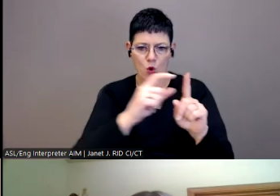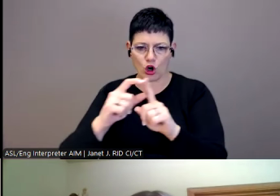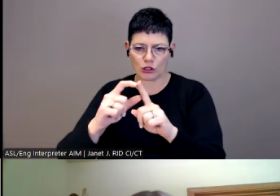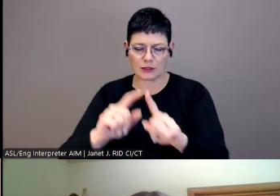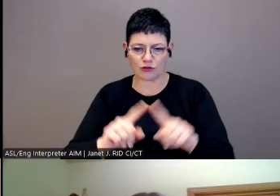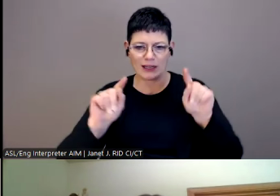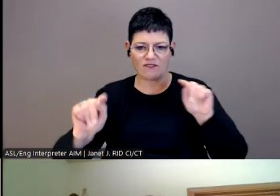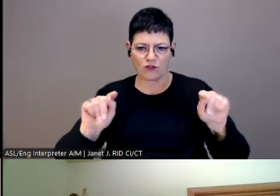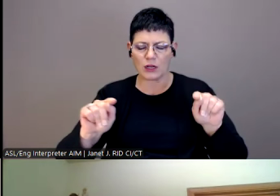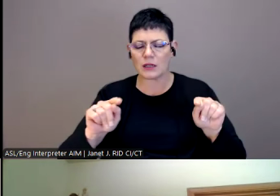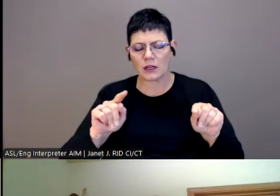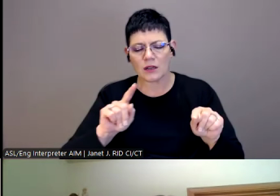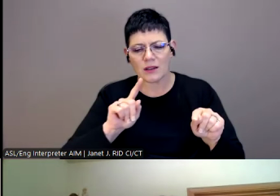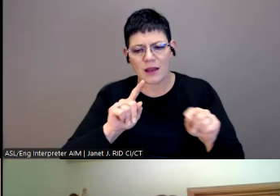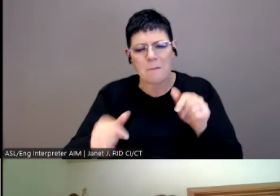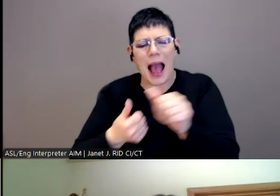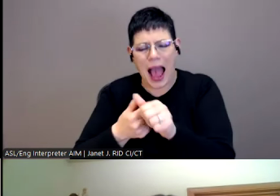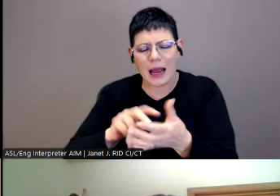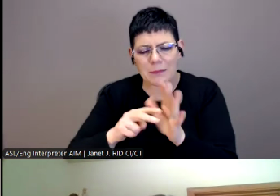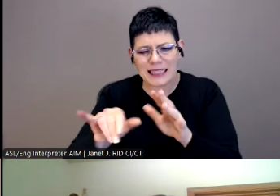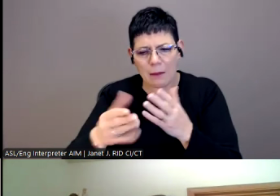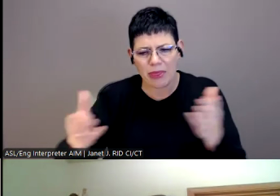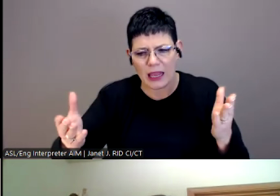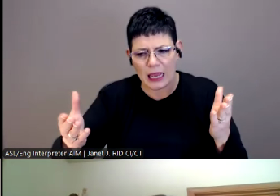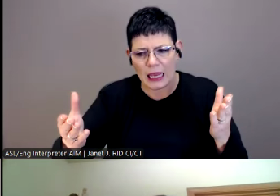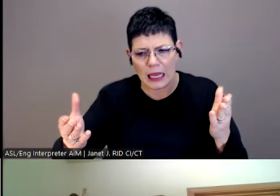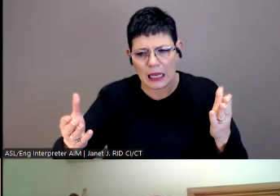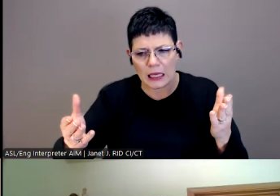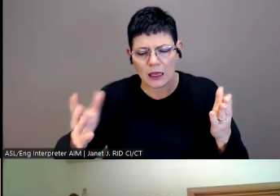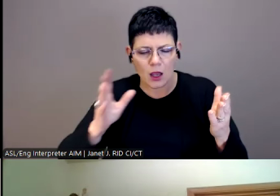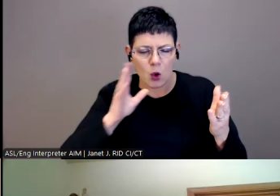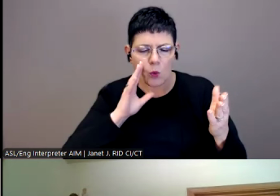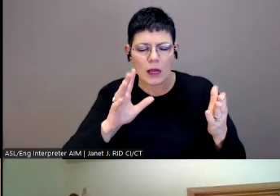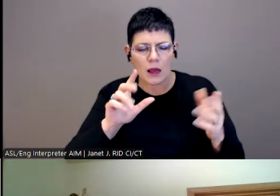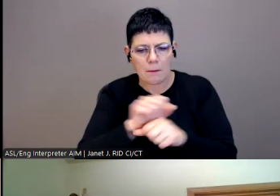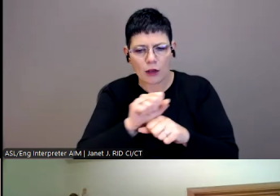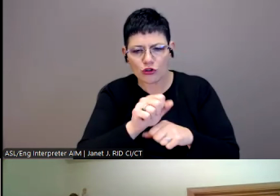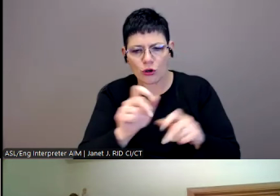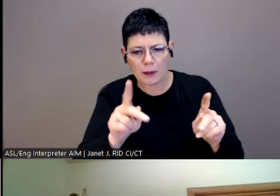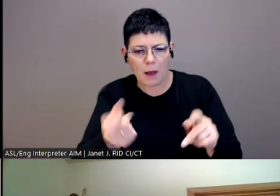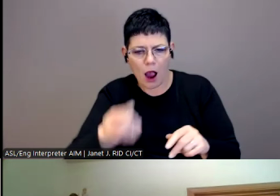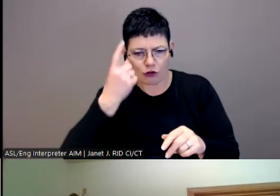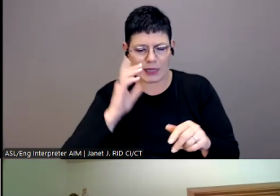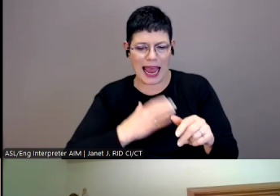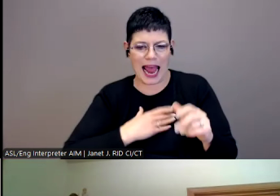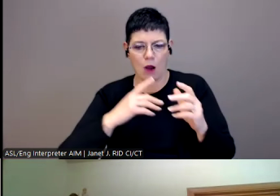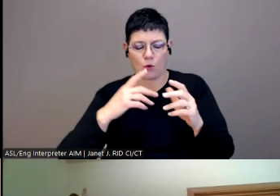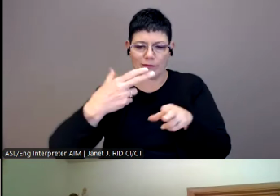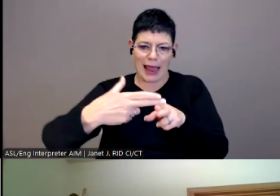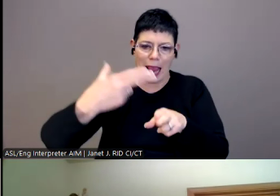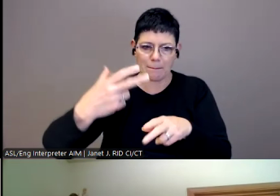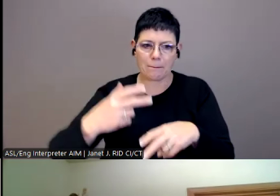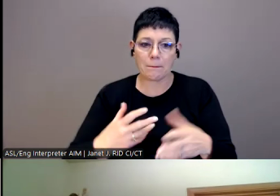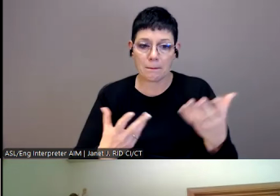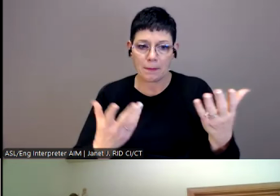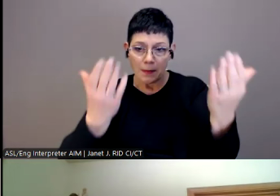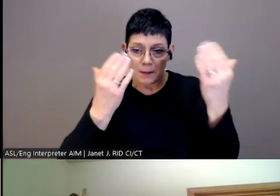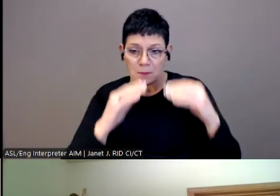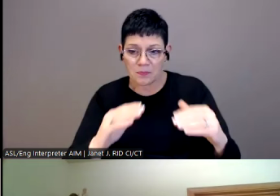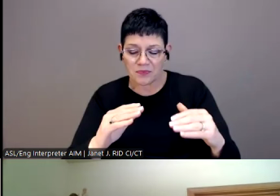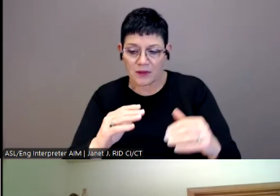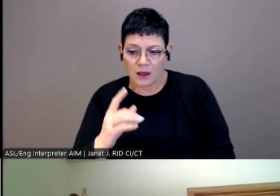they mean the same thing. And hopefully we can get a better handle on that as we go. But now I'm a minute over and I want to move on because I saw